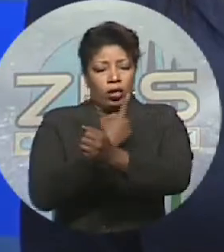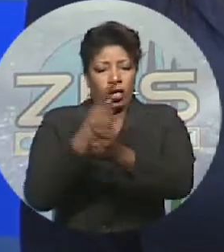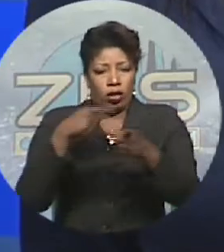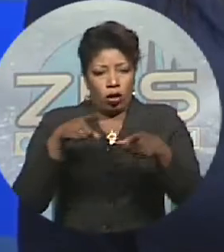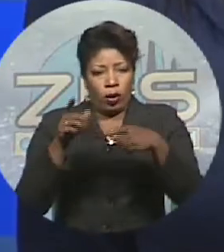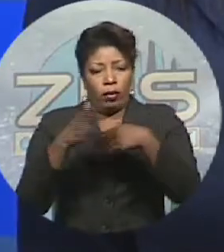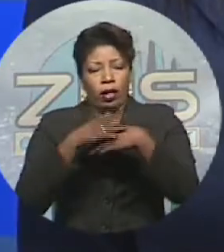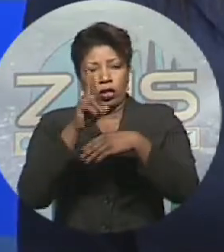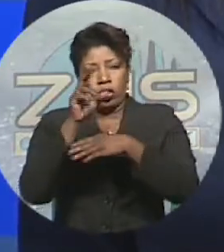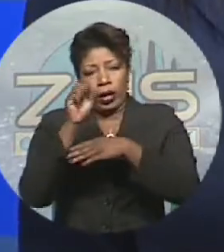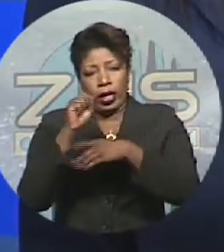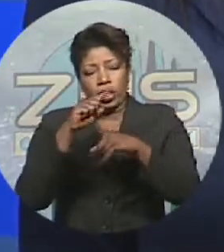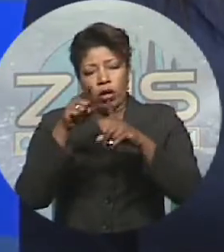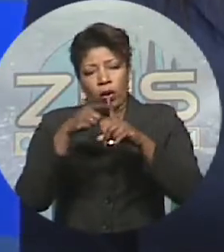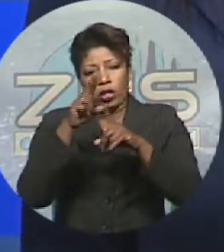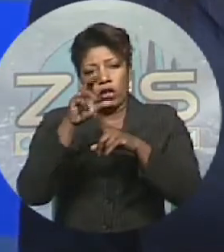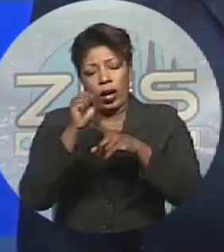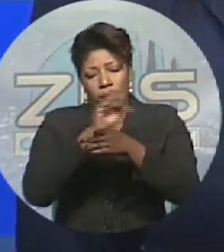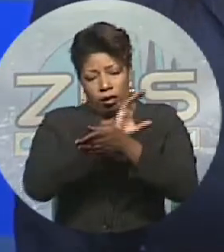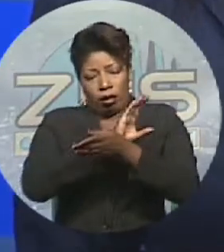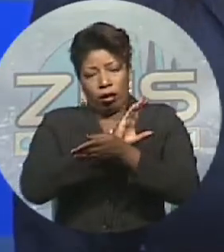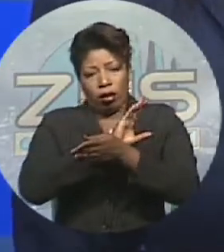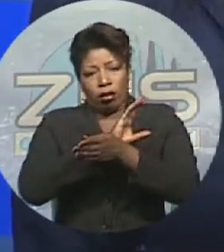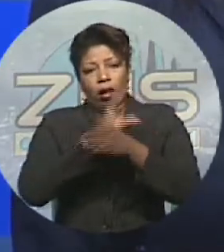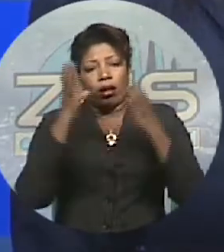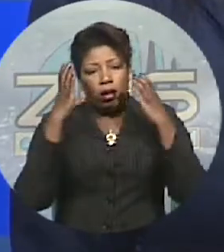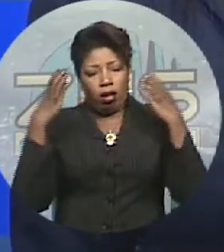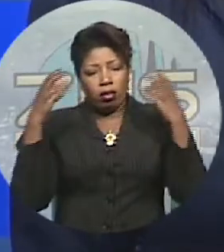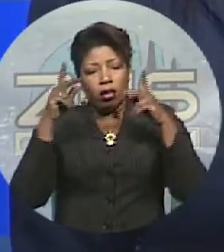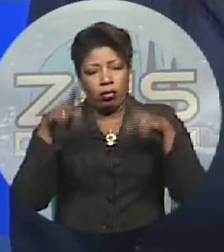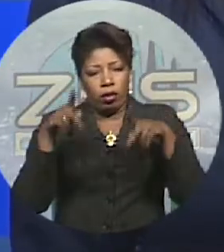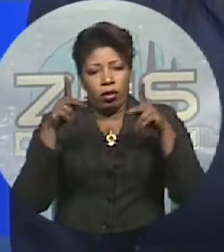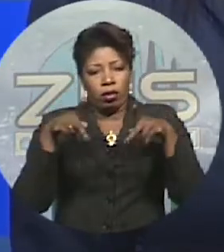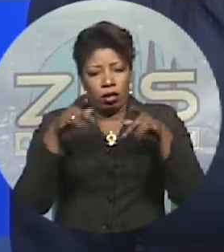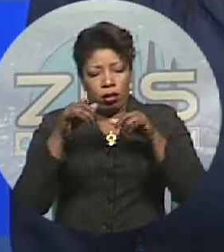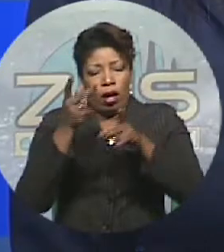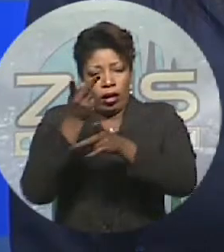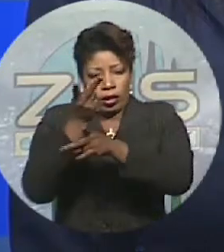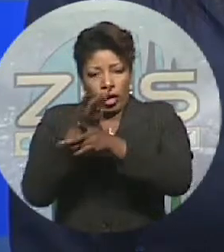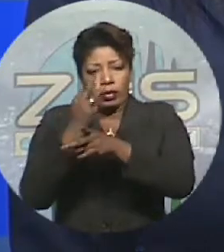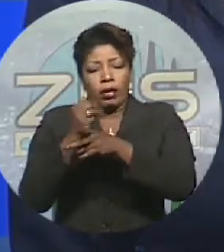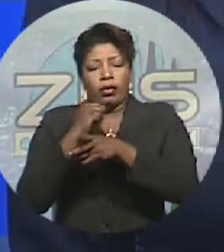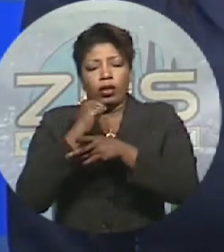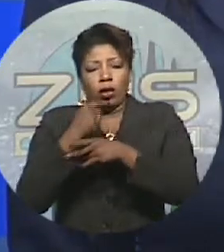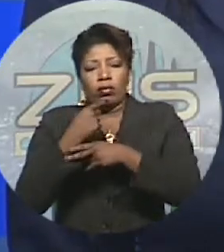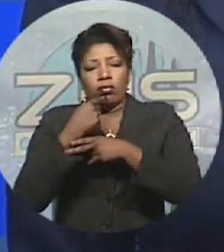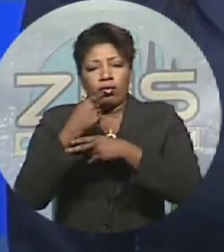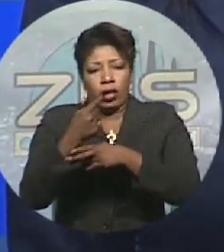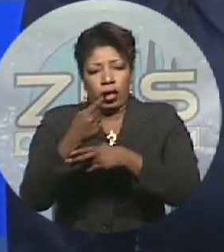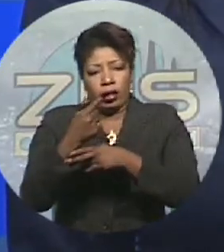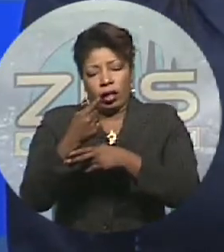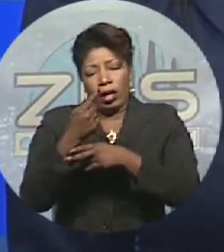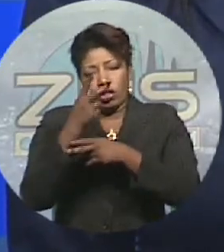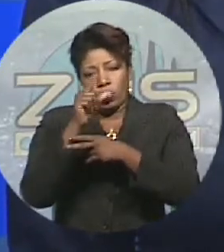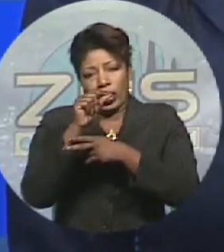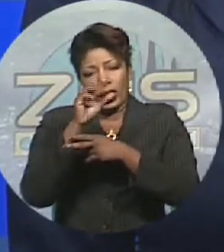United States when United States Customs and Border Patrol officials detained him for failing to declare